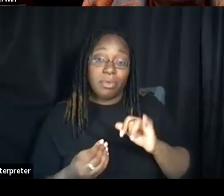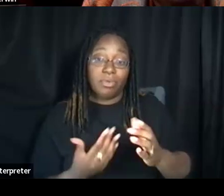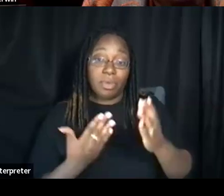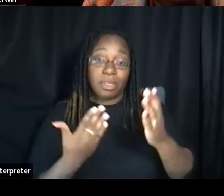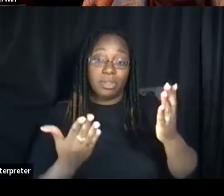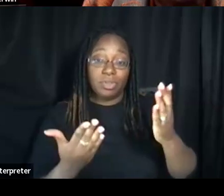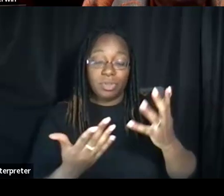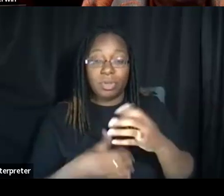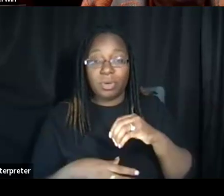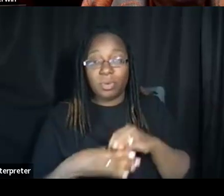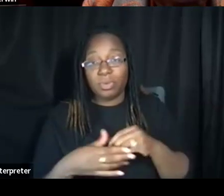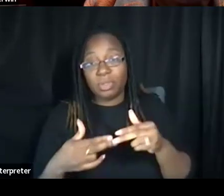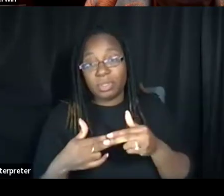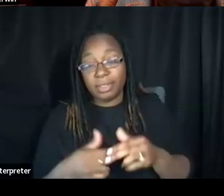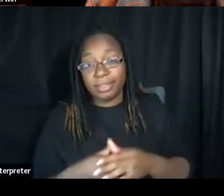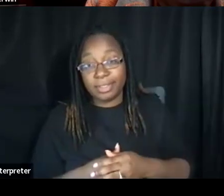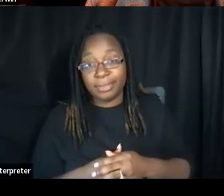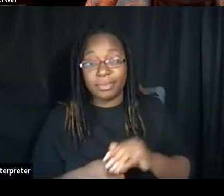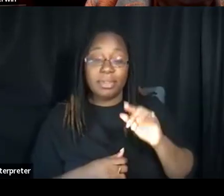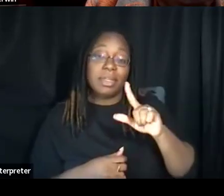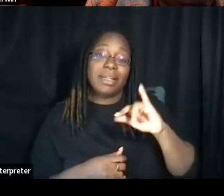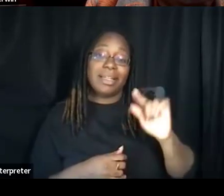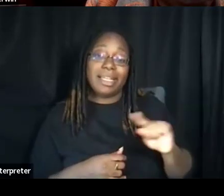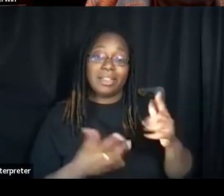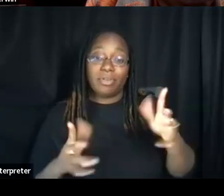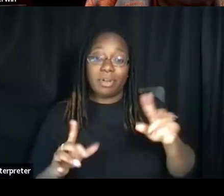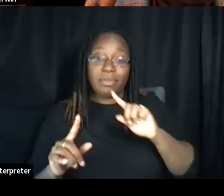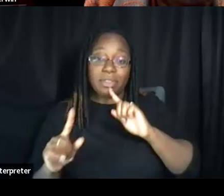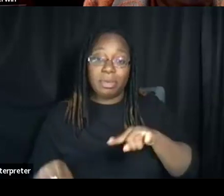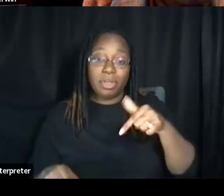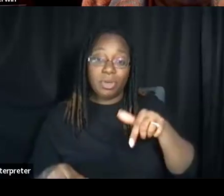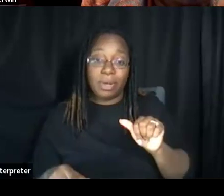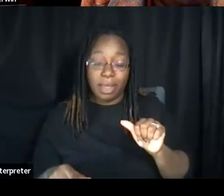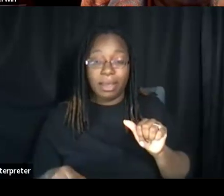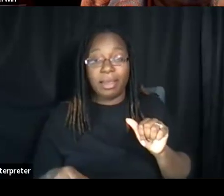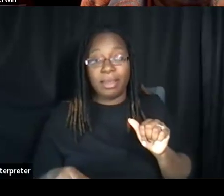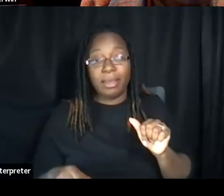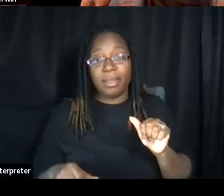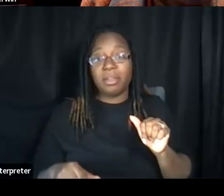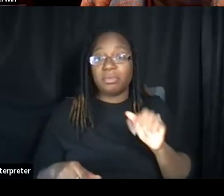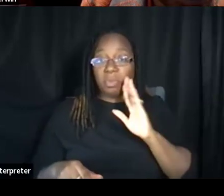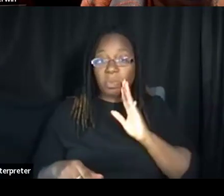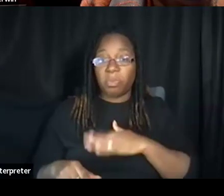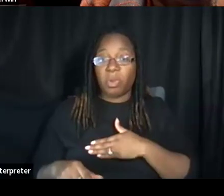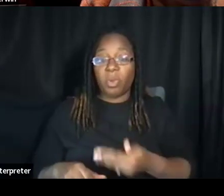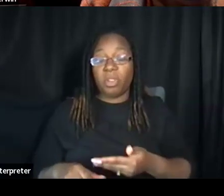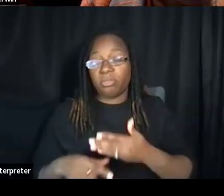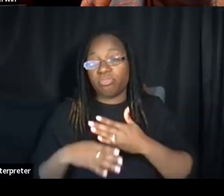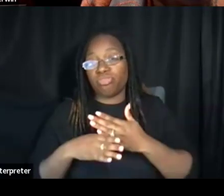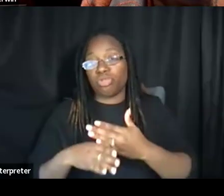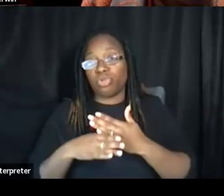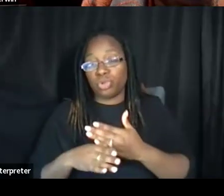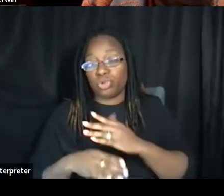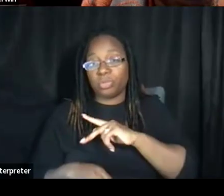addition to the slides? And Liz responded in the Q&A box that she was willing to share